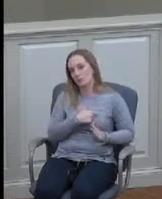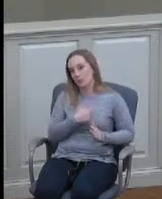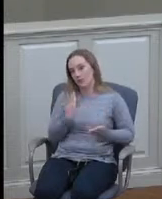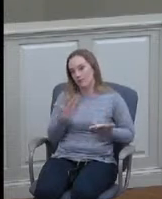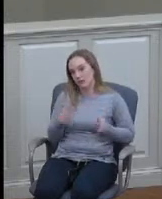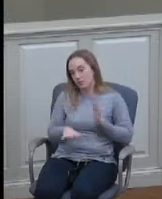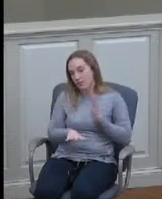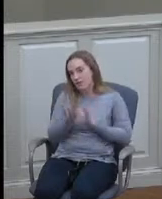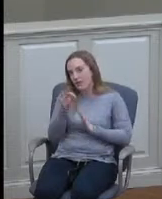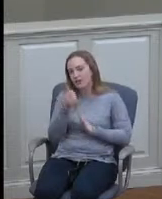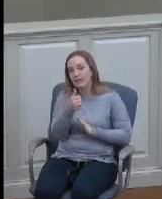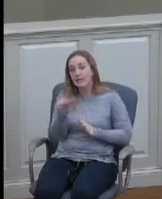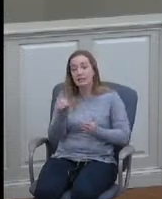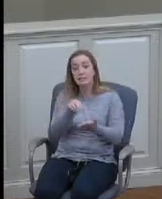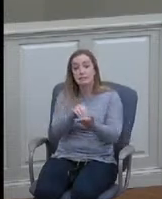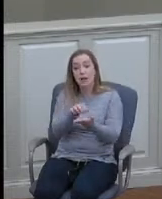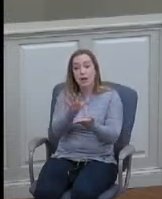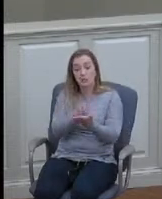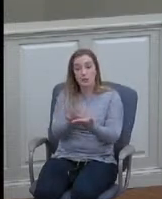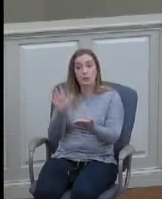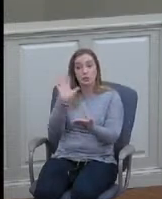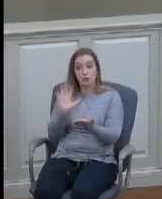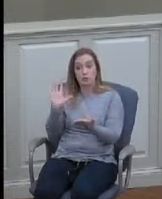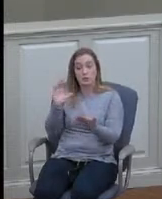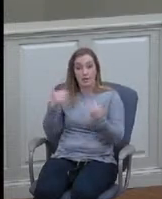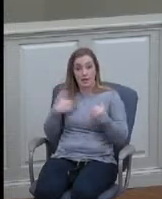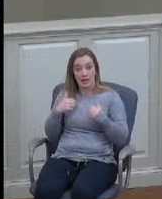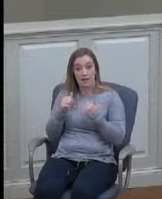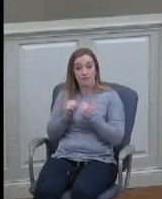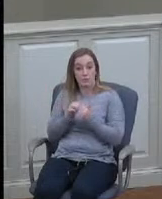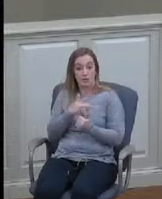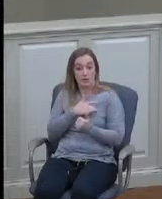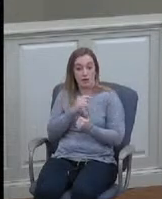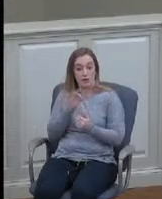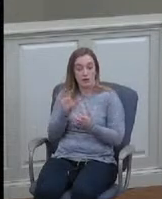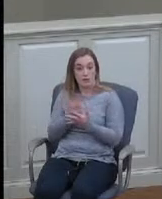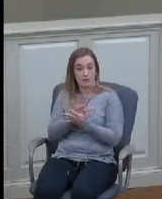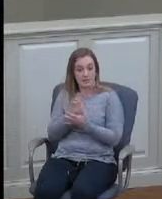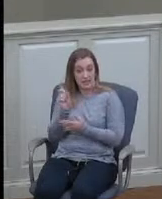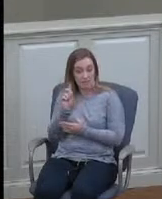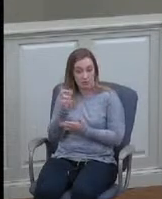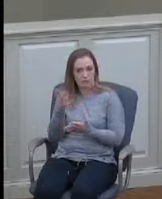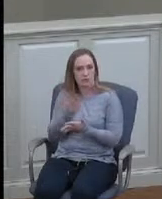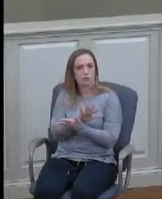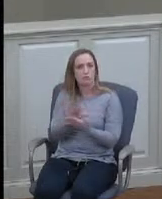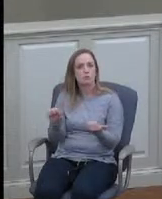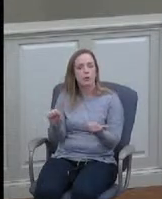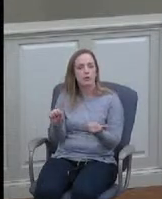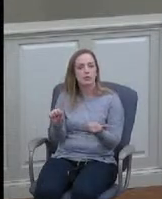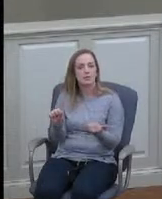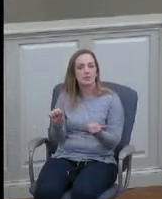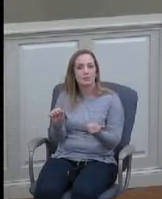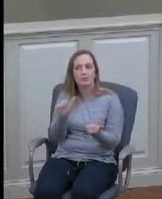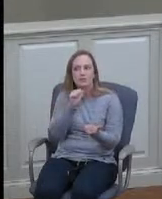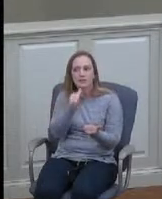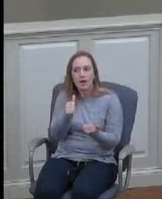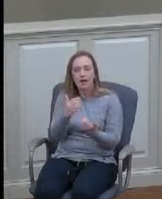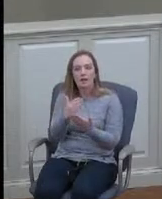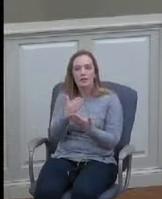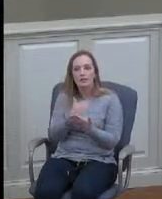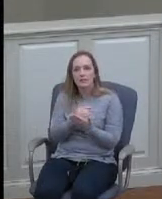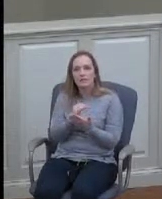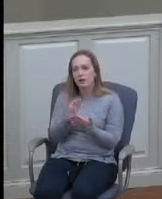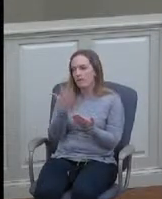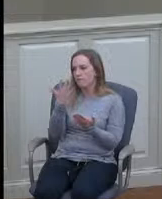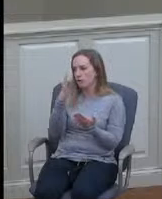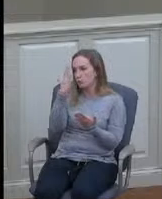discovered that any documentation that once existed with the Heart of Danville has been destroyed. And so there's not a list of known